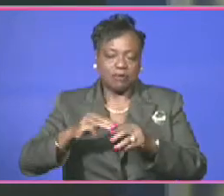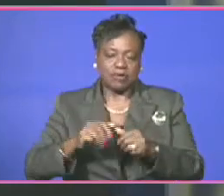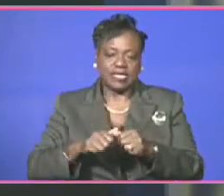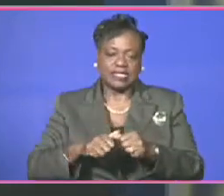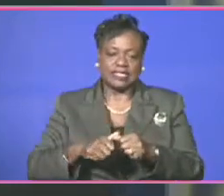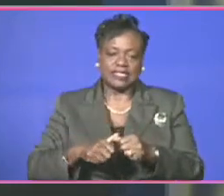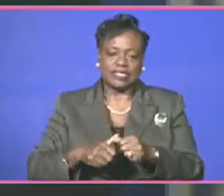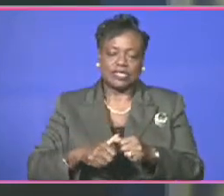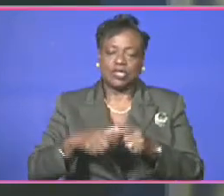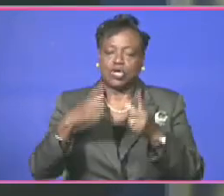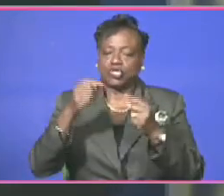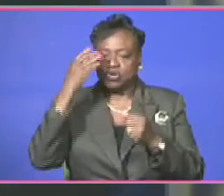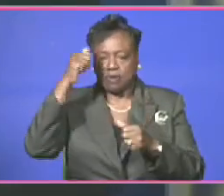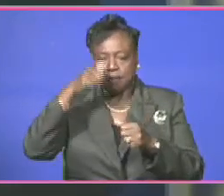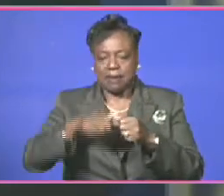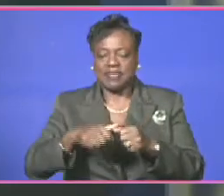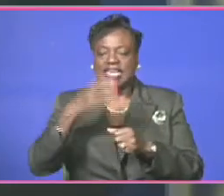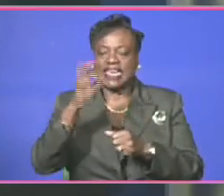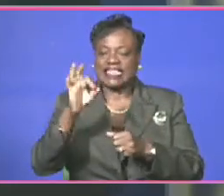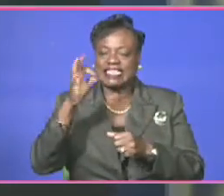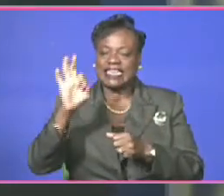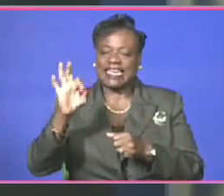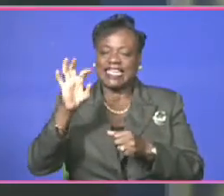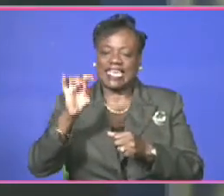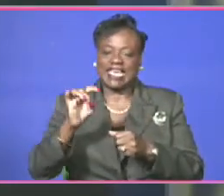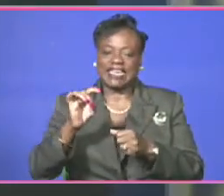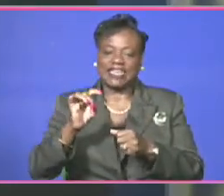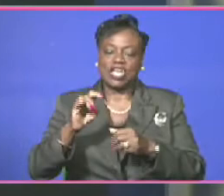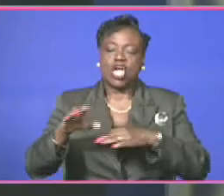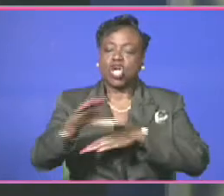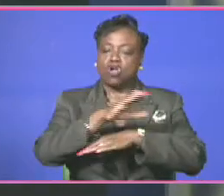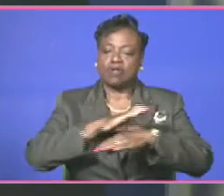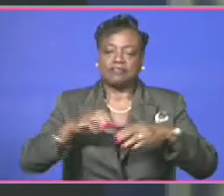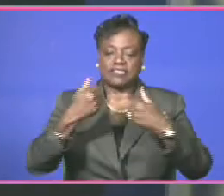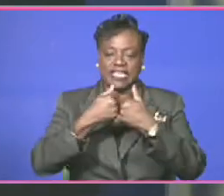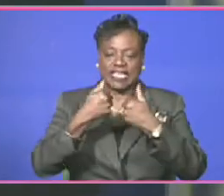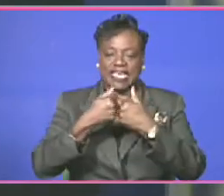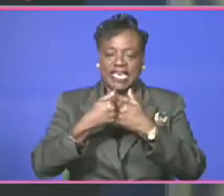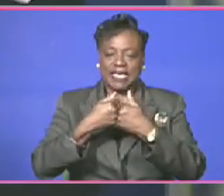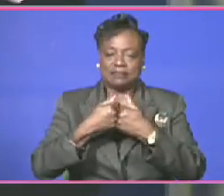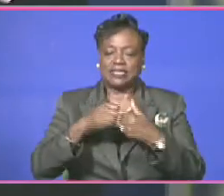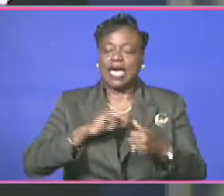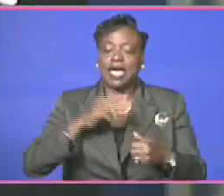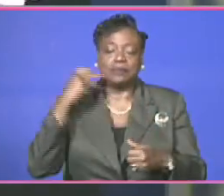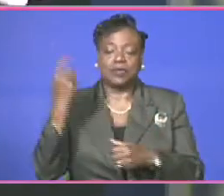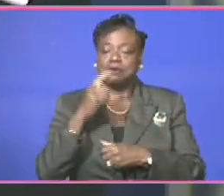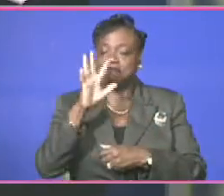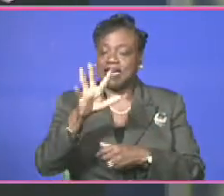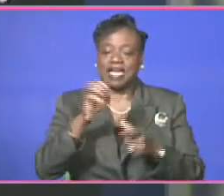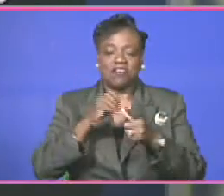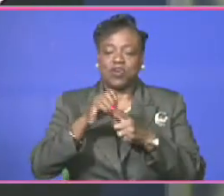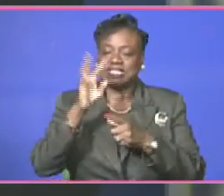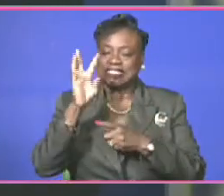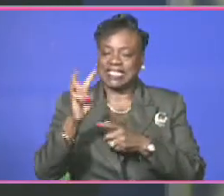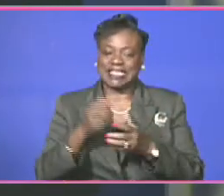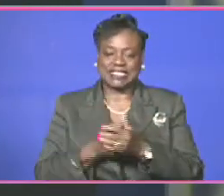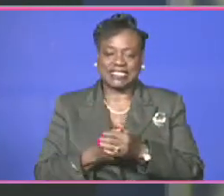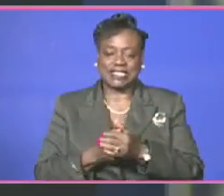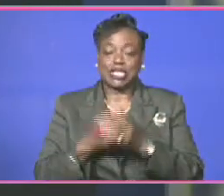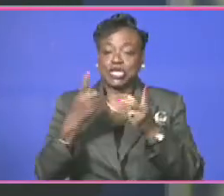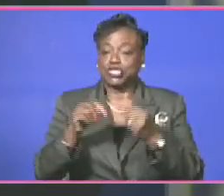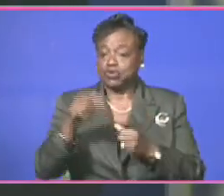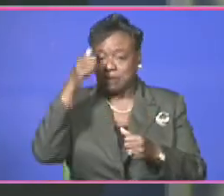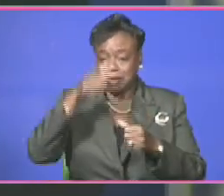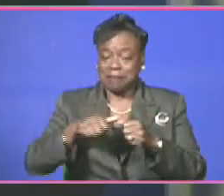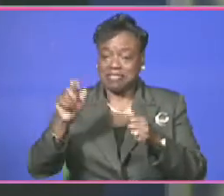the 1998 Carifta Games? The 1998 Carifta Games, I was maybe about 5 or 6 then. Do you remember the first person you